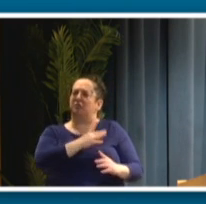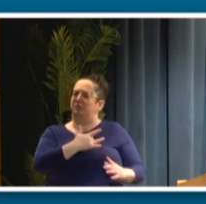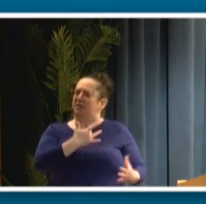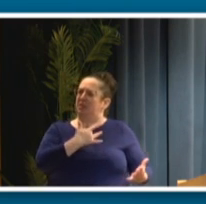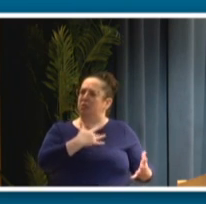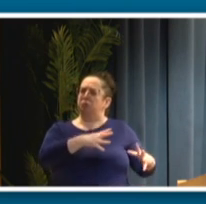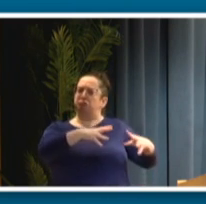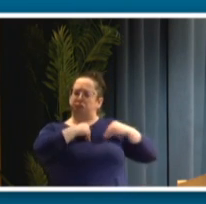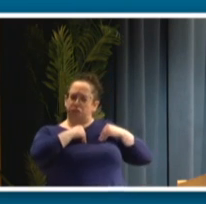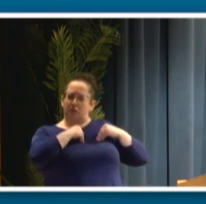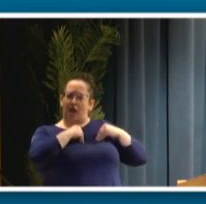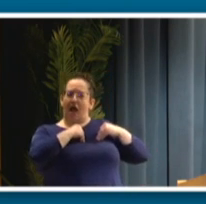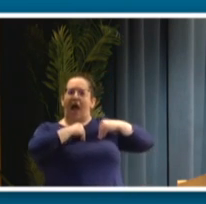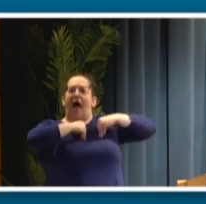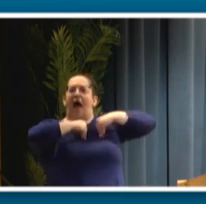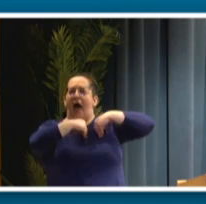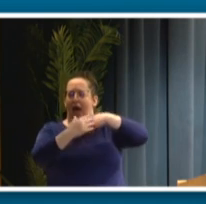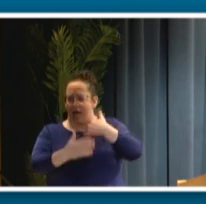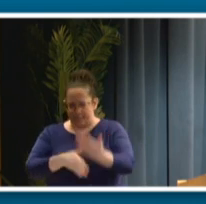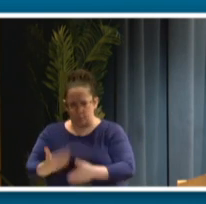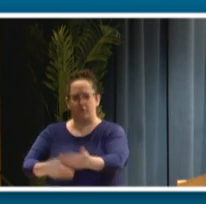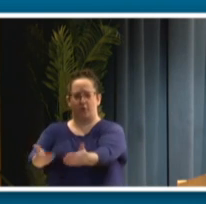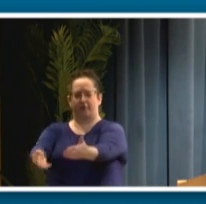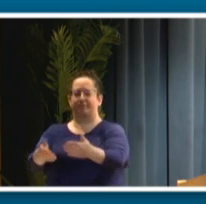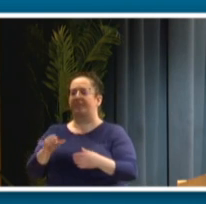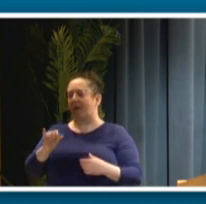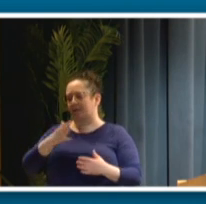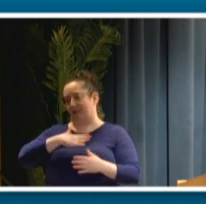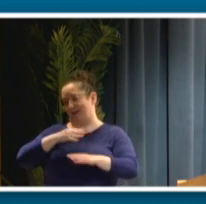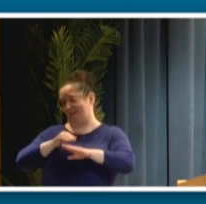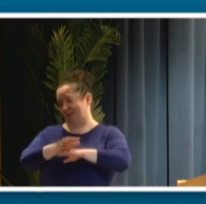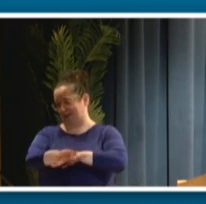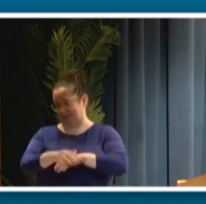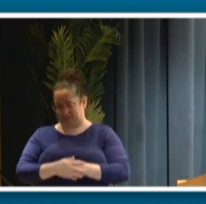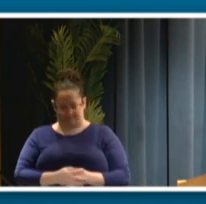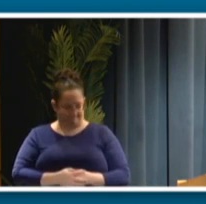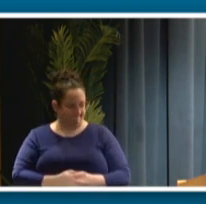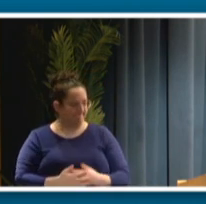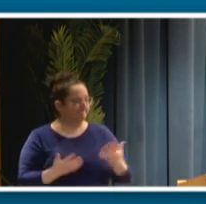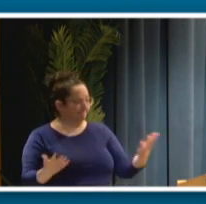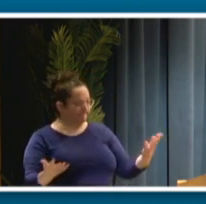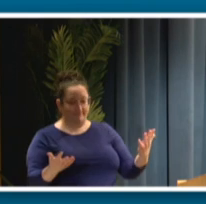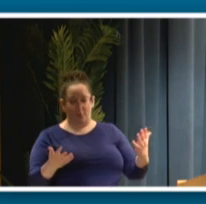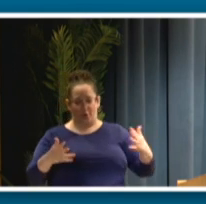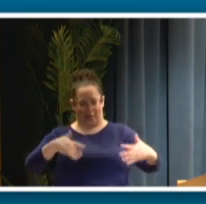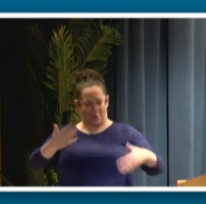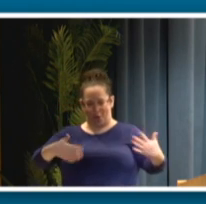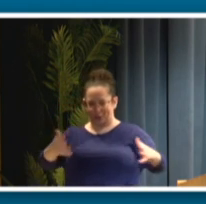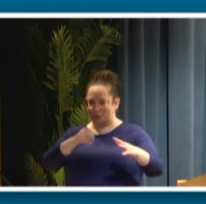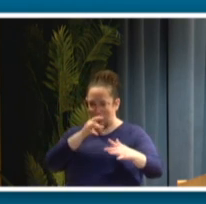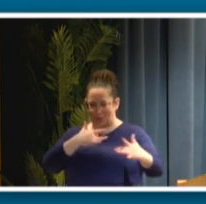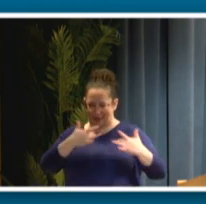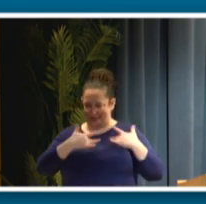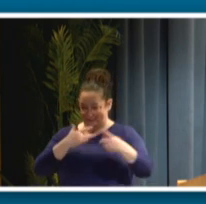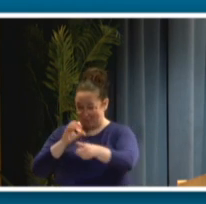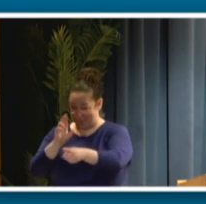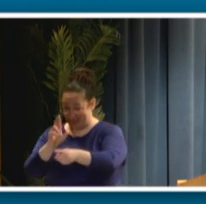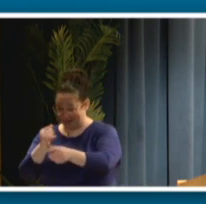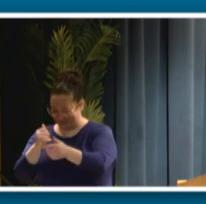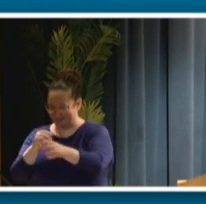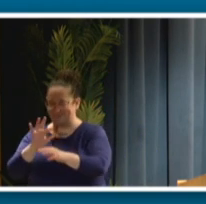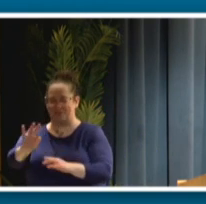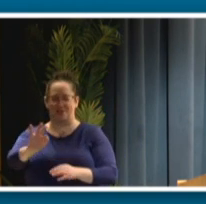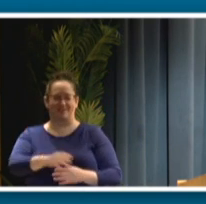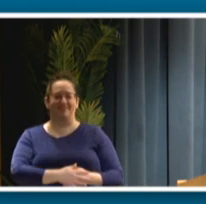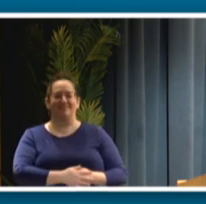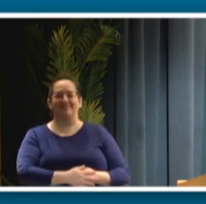right? That would be my advice. Nice. All right, we got a few more questions. We're gonna keep, don't worry about it. We're good. Let's go to this side